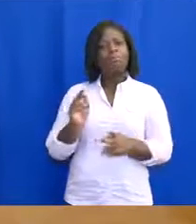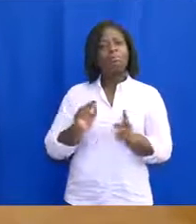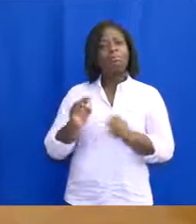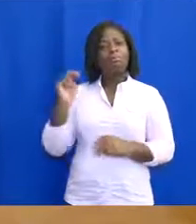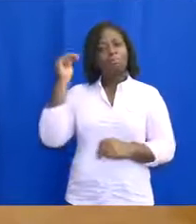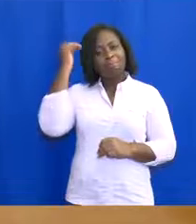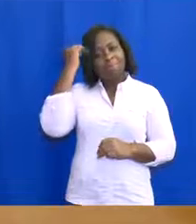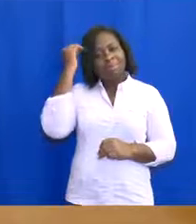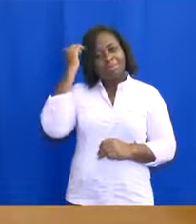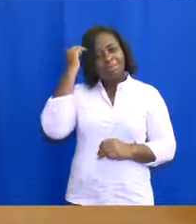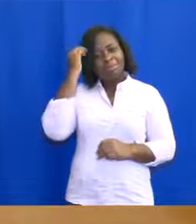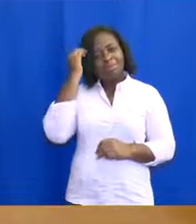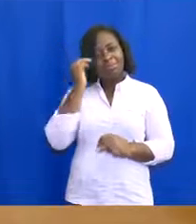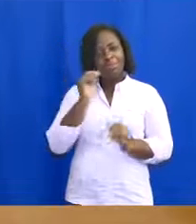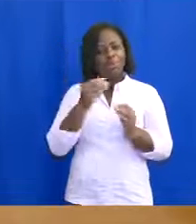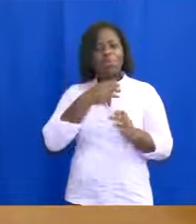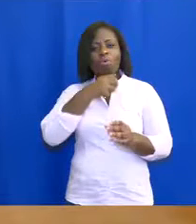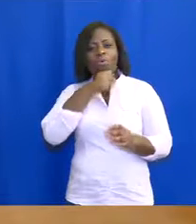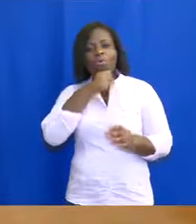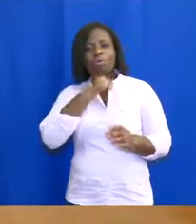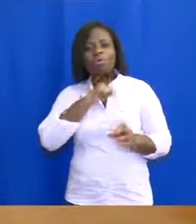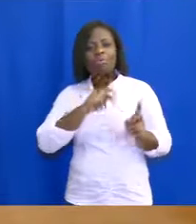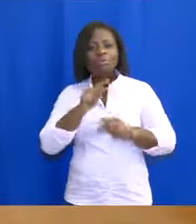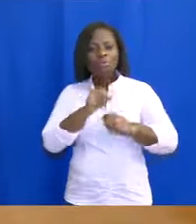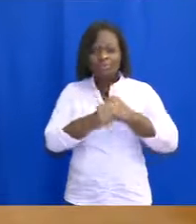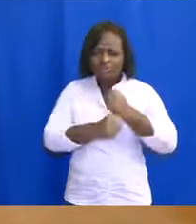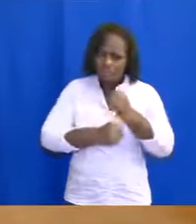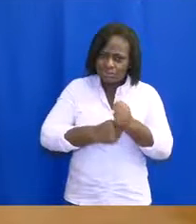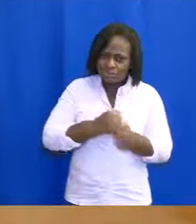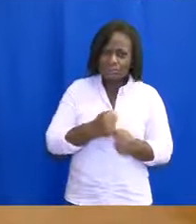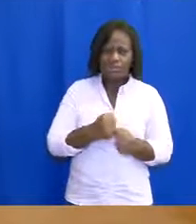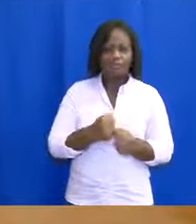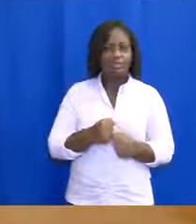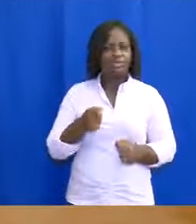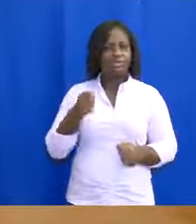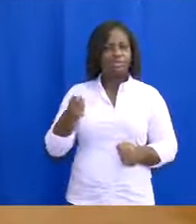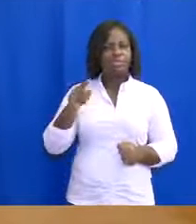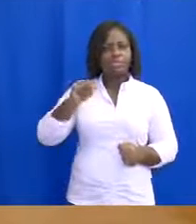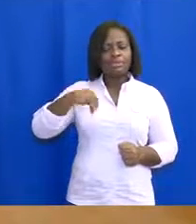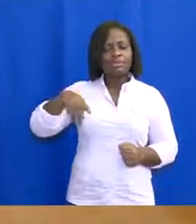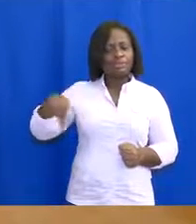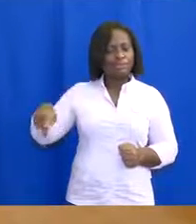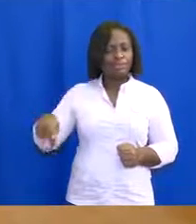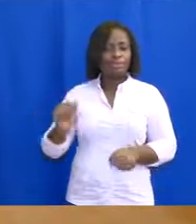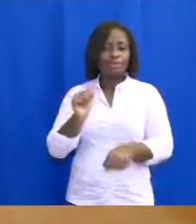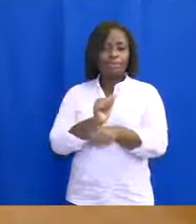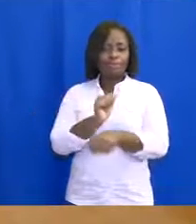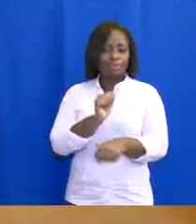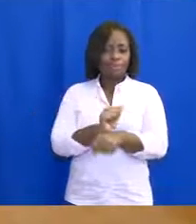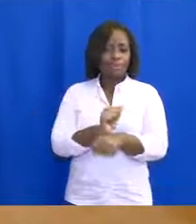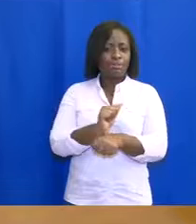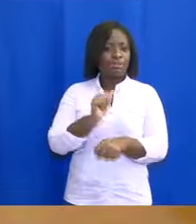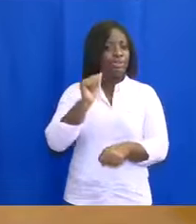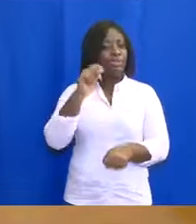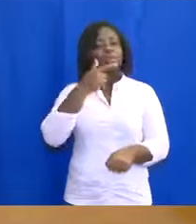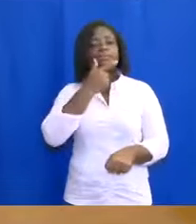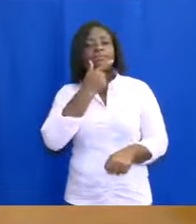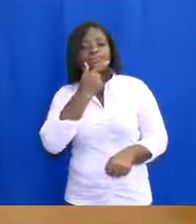university B Bayer wo the SHS3 ke SHS2 go track B Bayer wase ochi